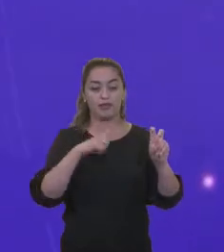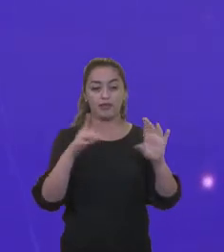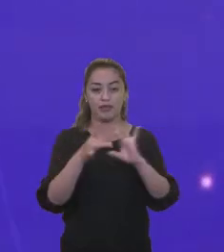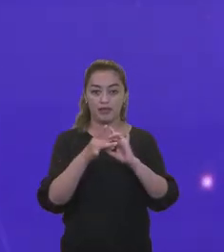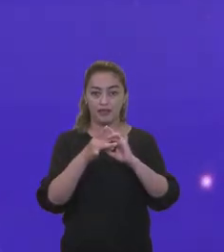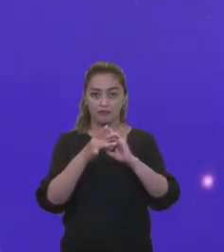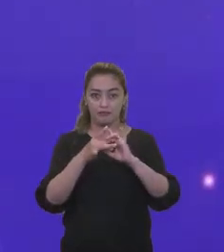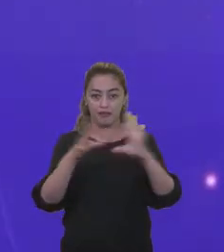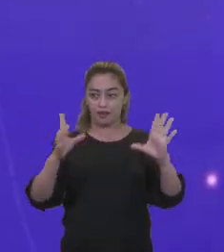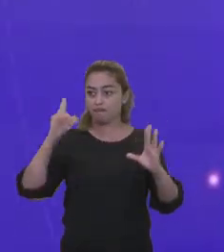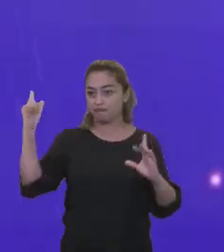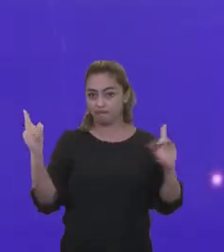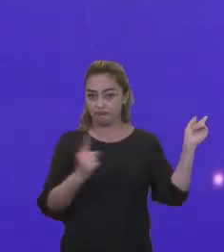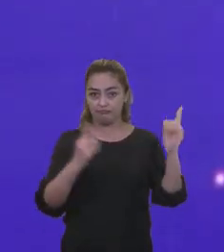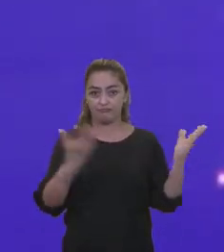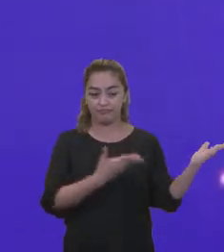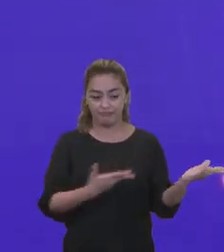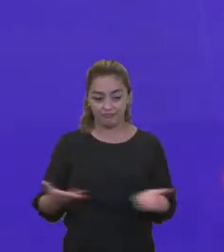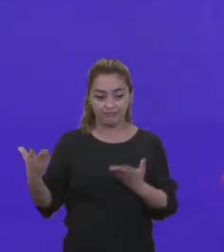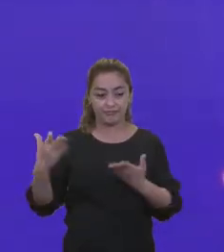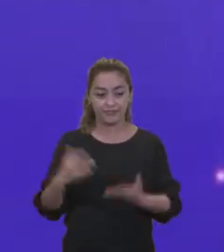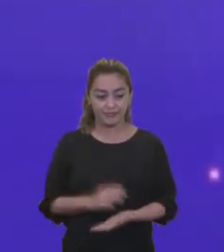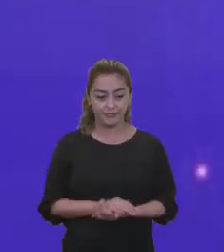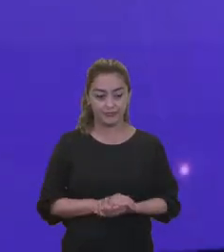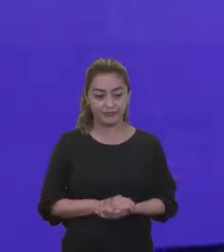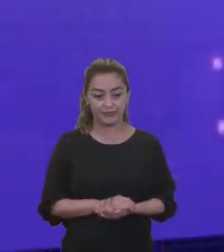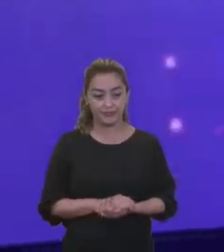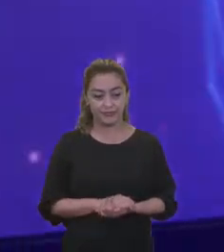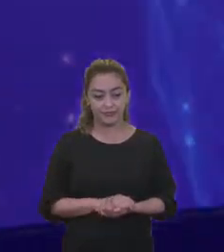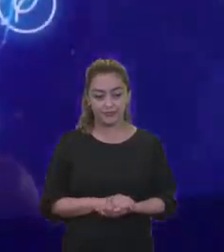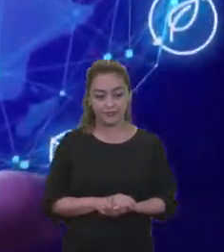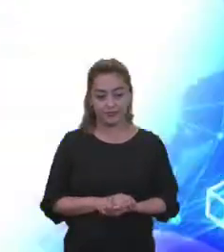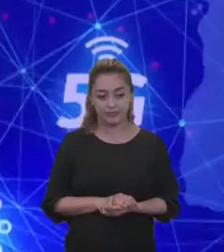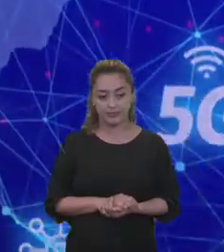seus convidados. Panel, Alberto and guests. Thank you.